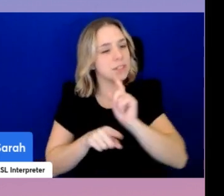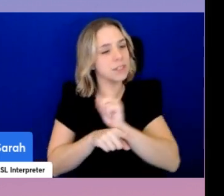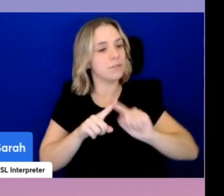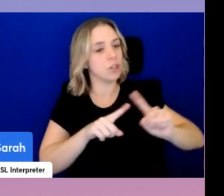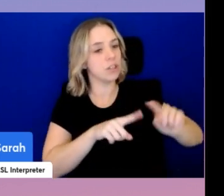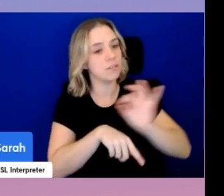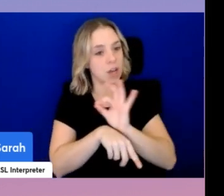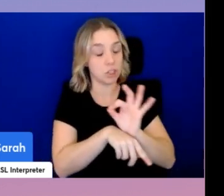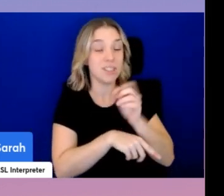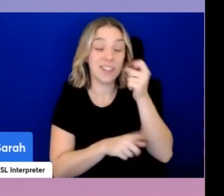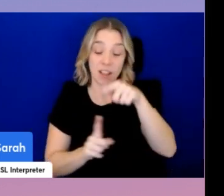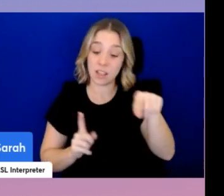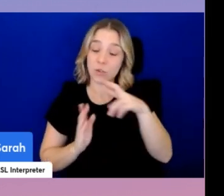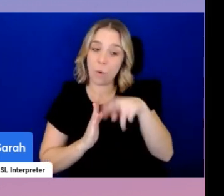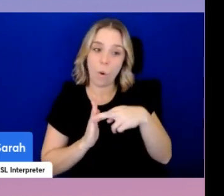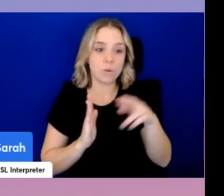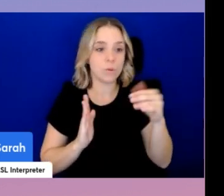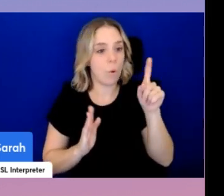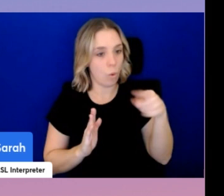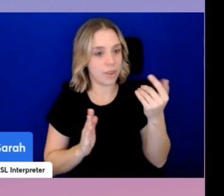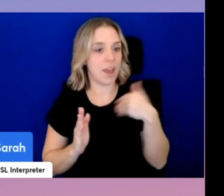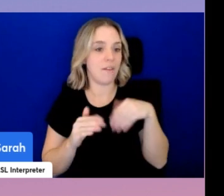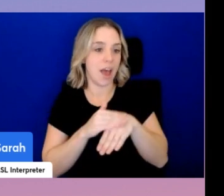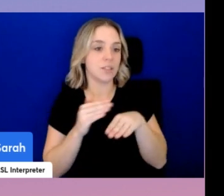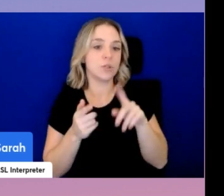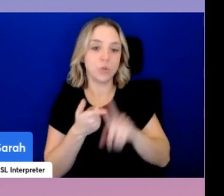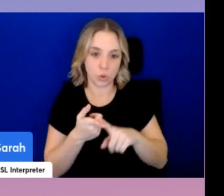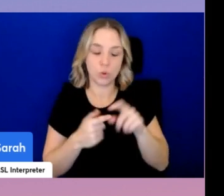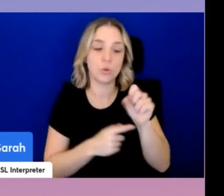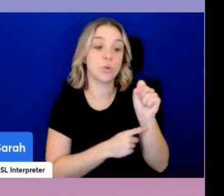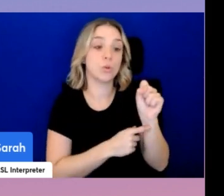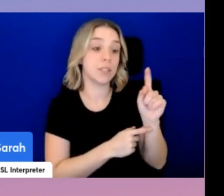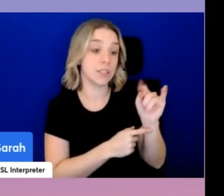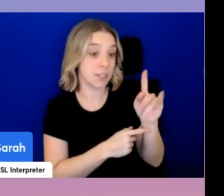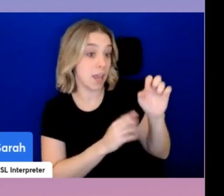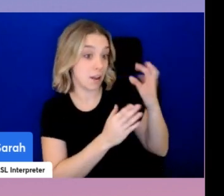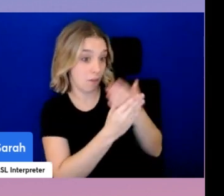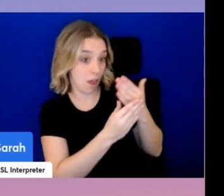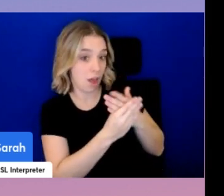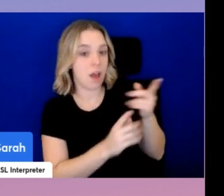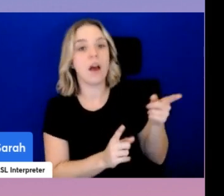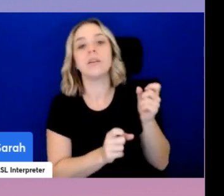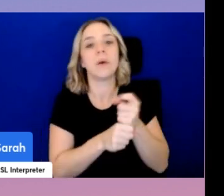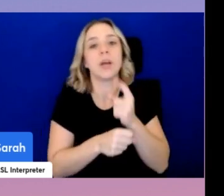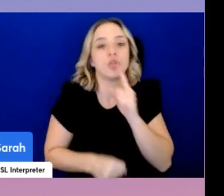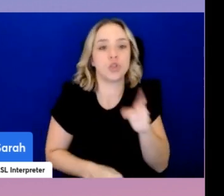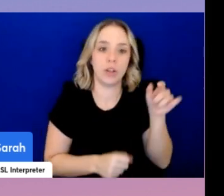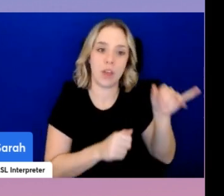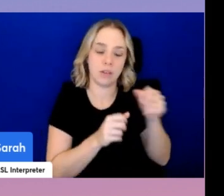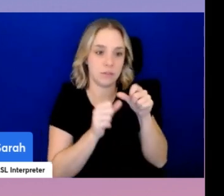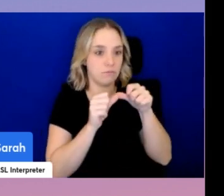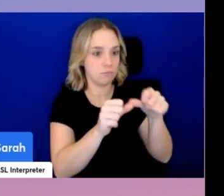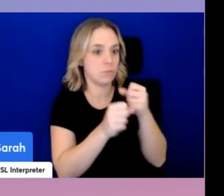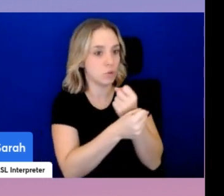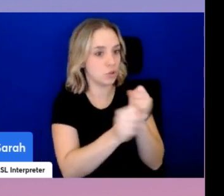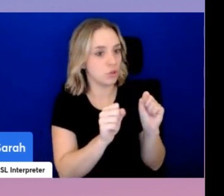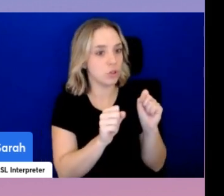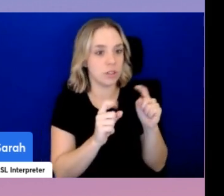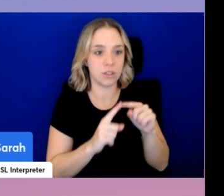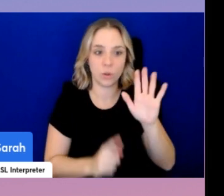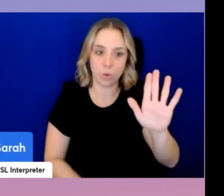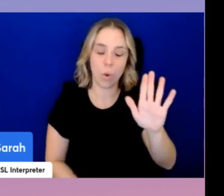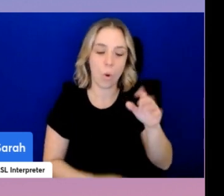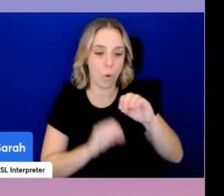only have access to the state file attached to the function. This ensures that Terraform state file stays securely within your